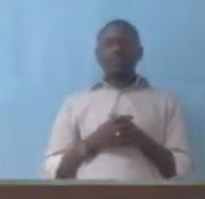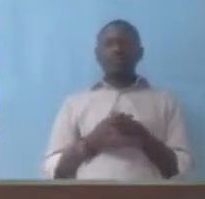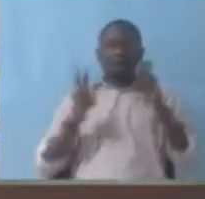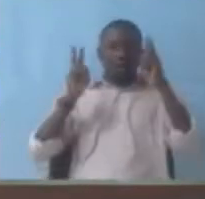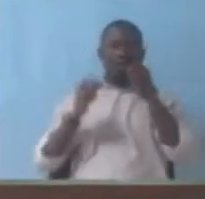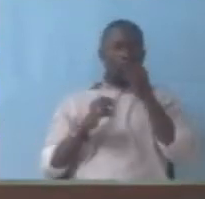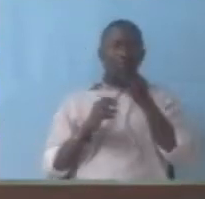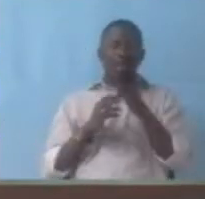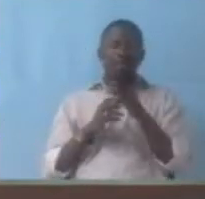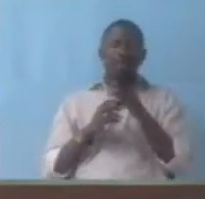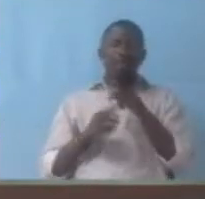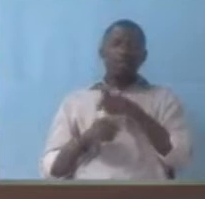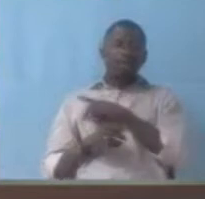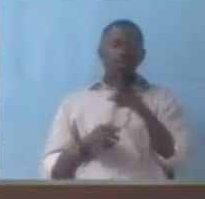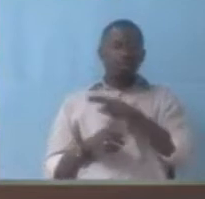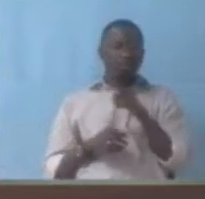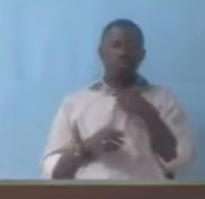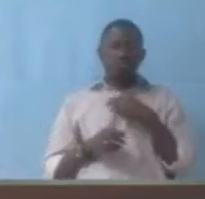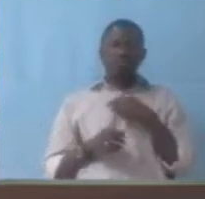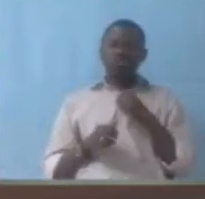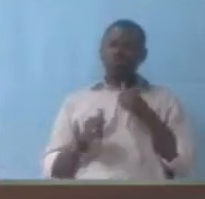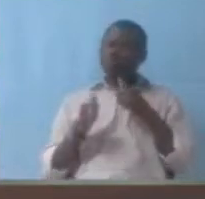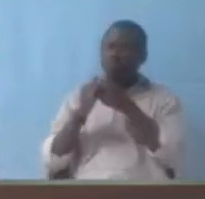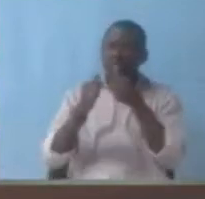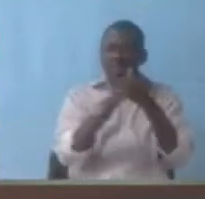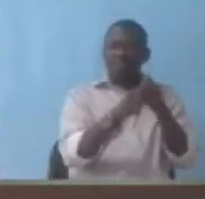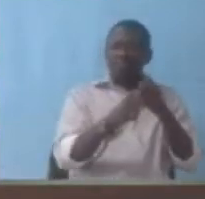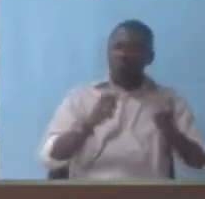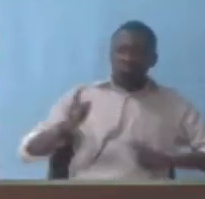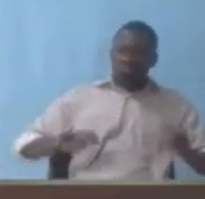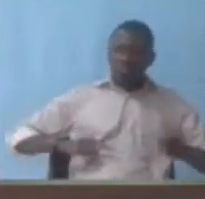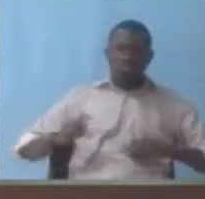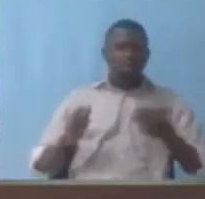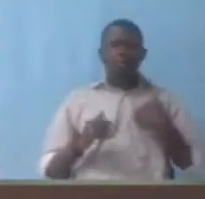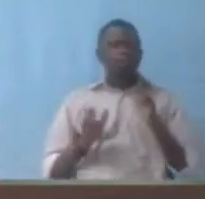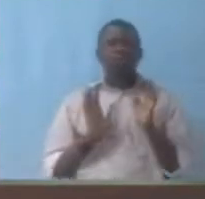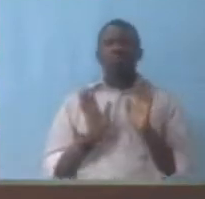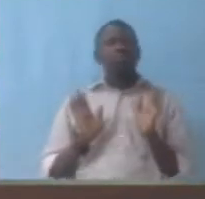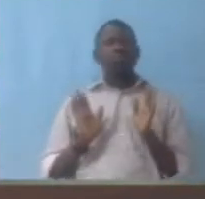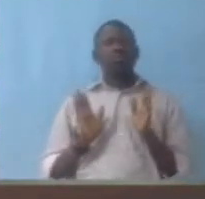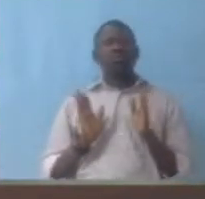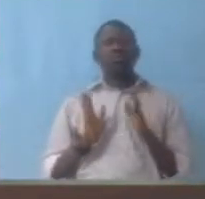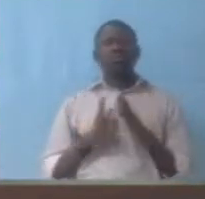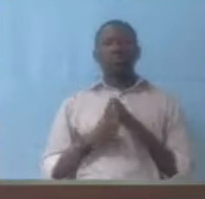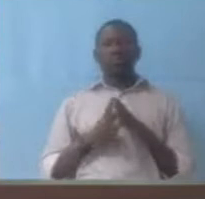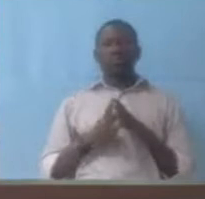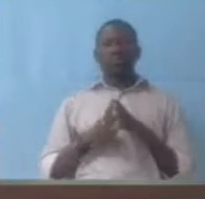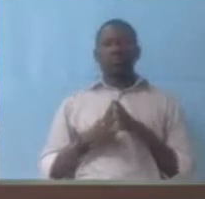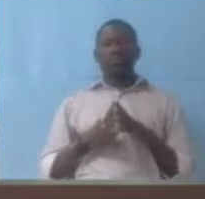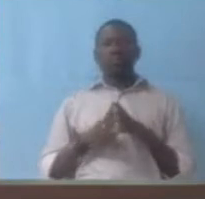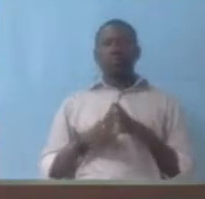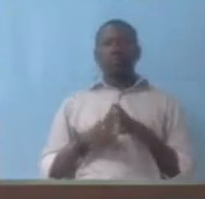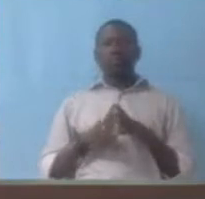had specifically said there would not be a witch hunt. Bari nga yim fole ko ite bulan no mo kala bulan mo lu no mo nya